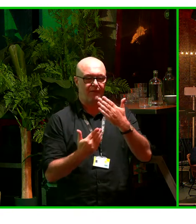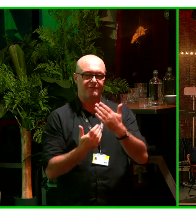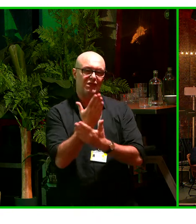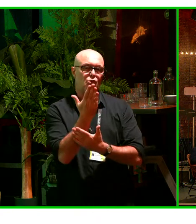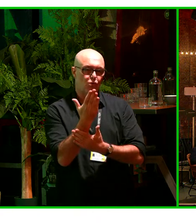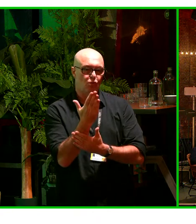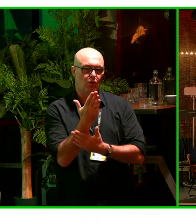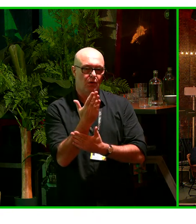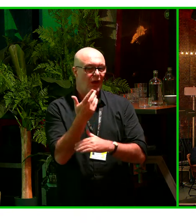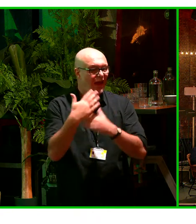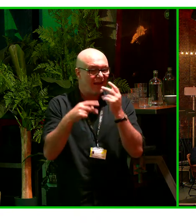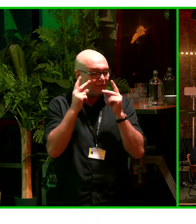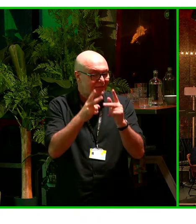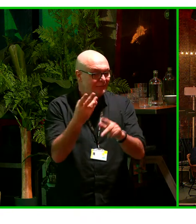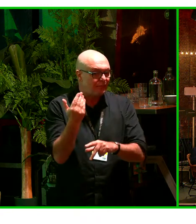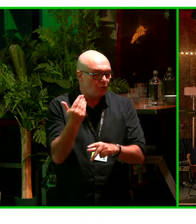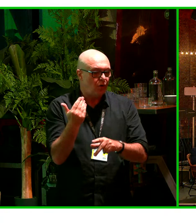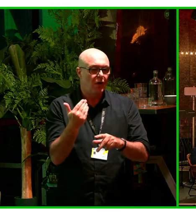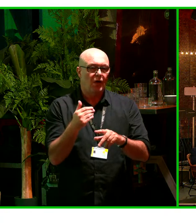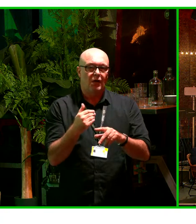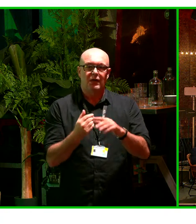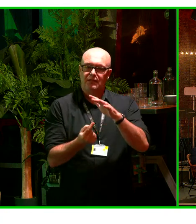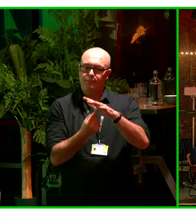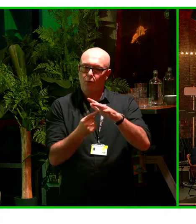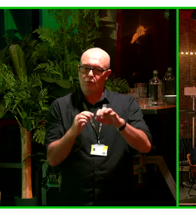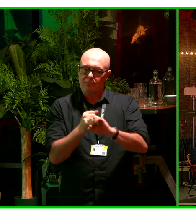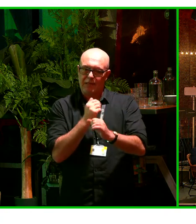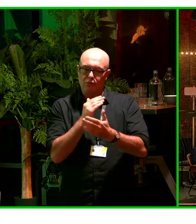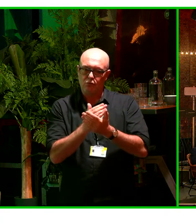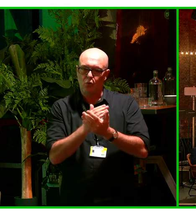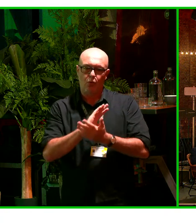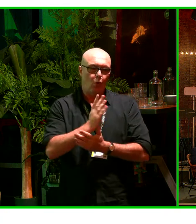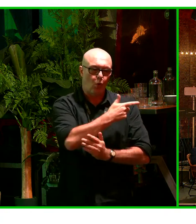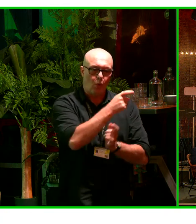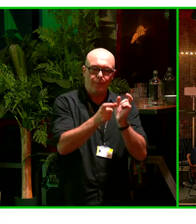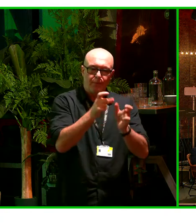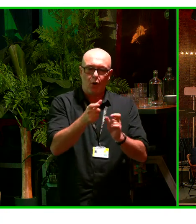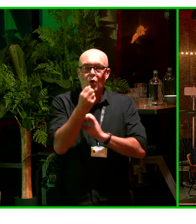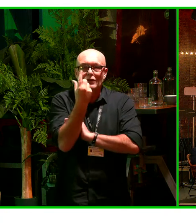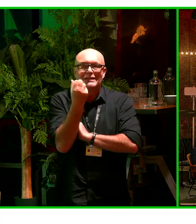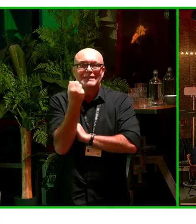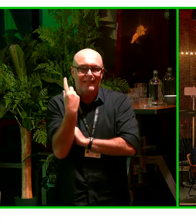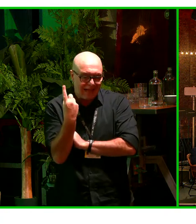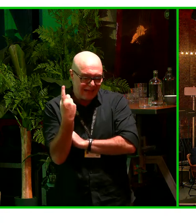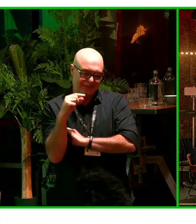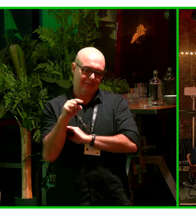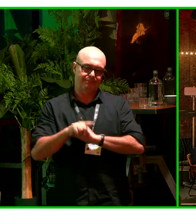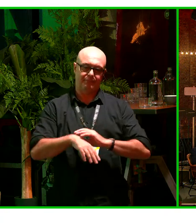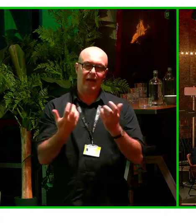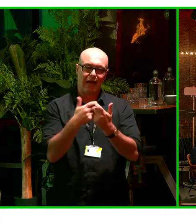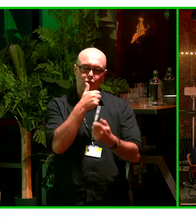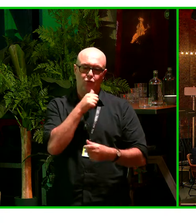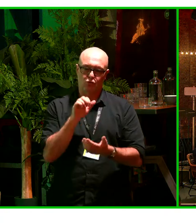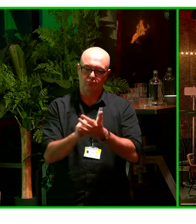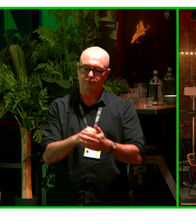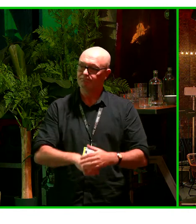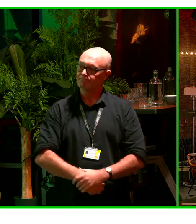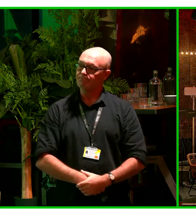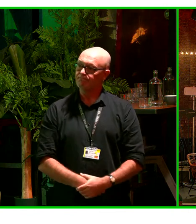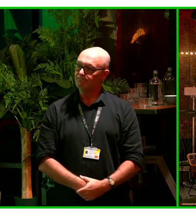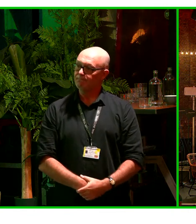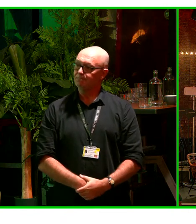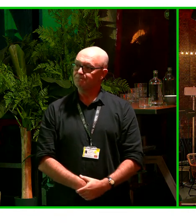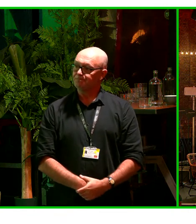It's getting that understanding and making sure that they're buying into the process and buying into what we're trying to achieve. Excellent. Thanks for that. And